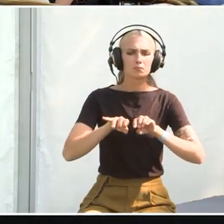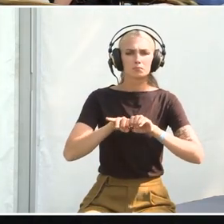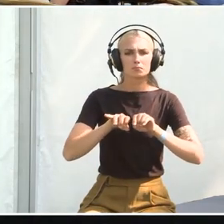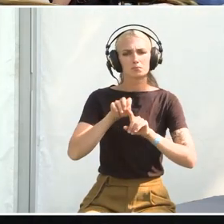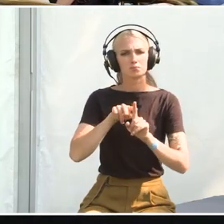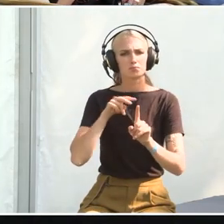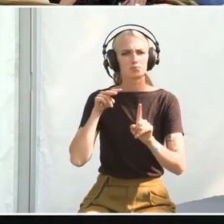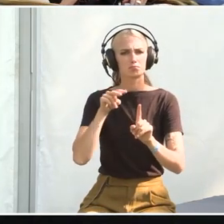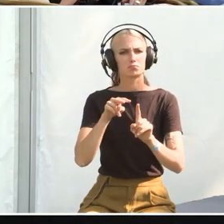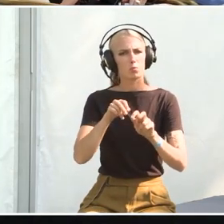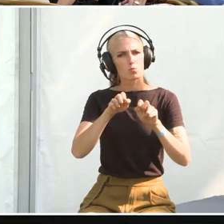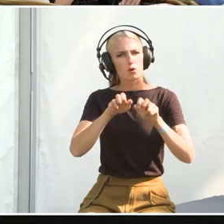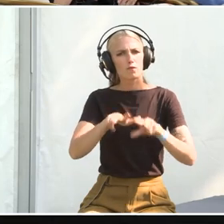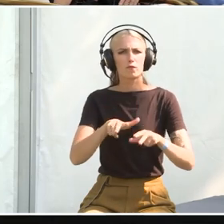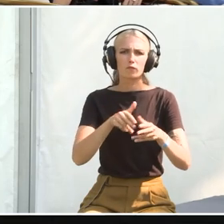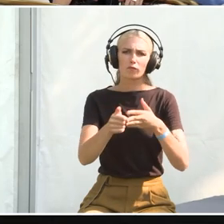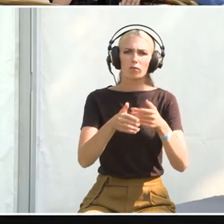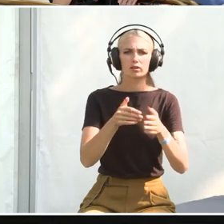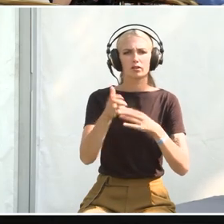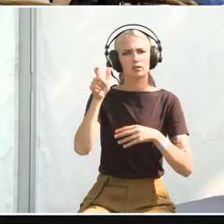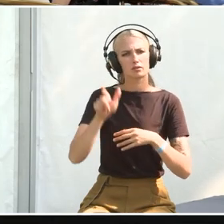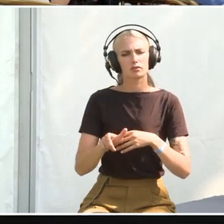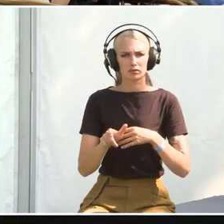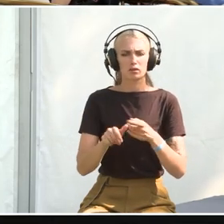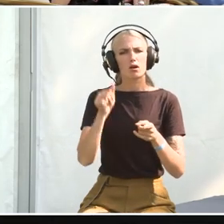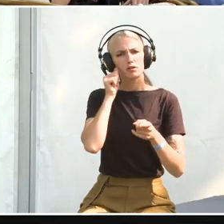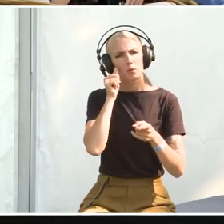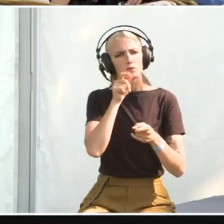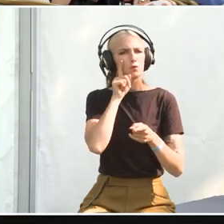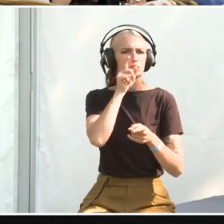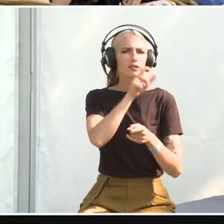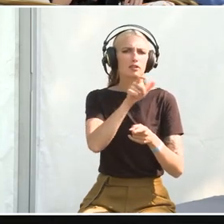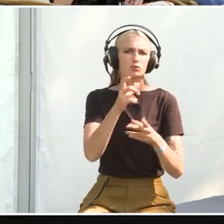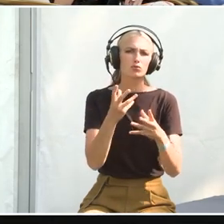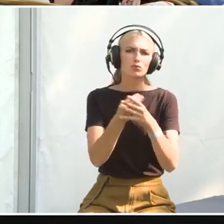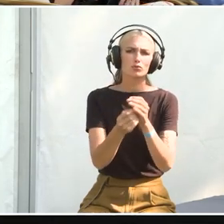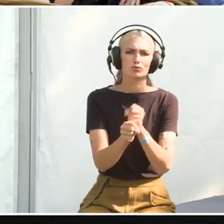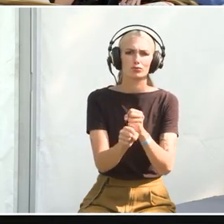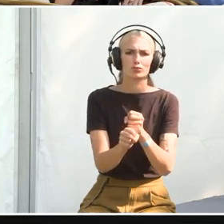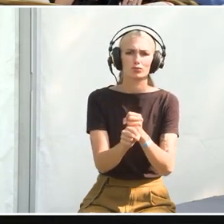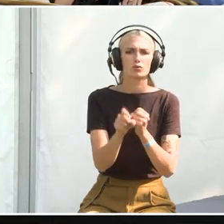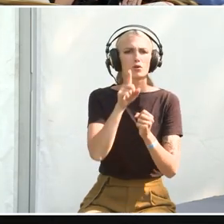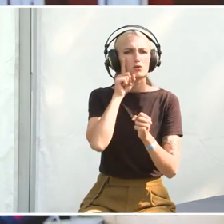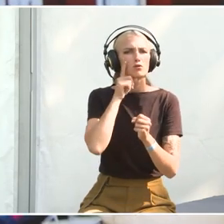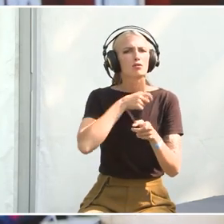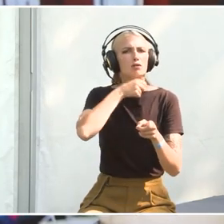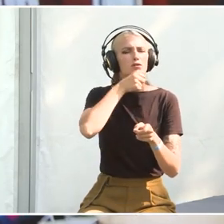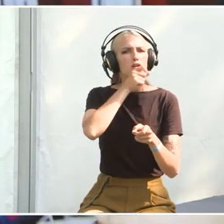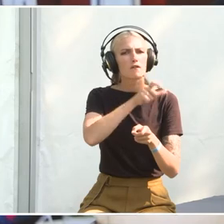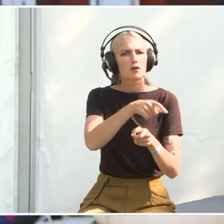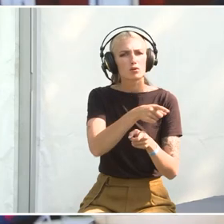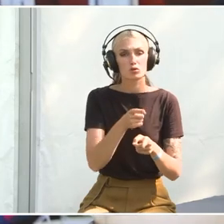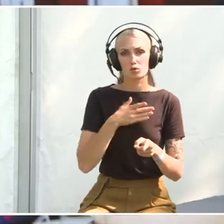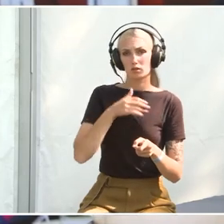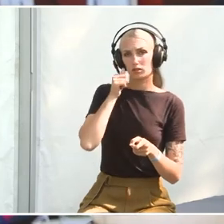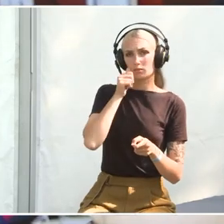perspective of professional practitioner who works every day with young people and teenagers, young adults. So my